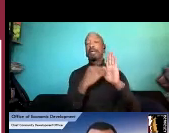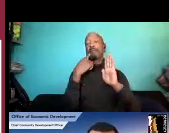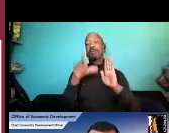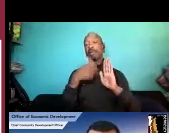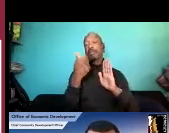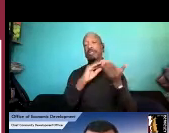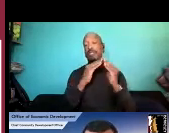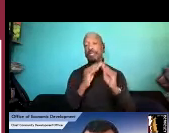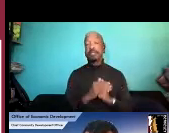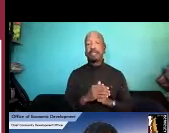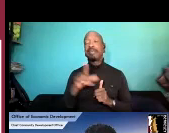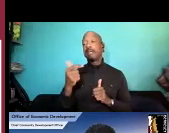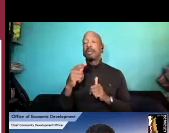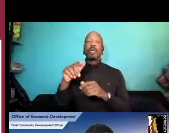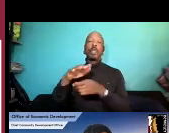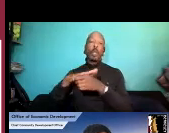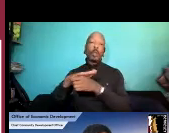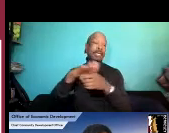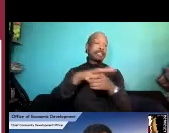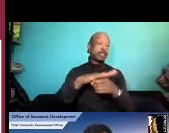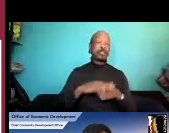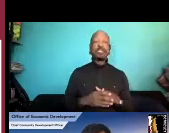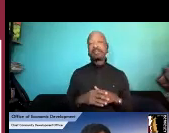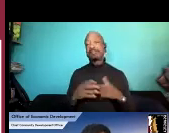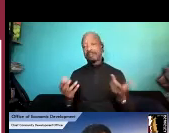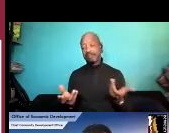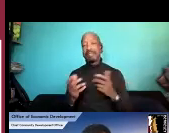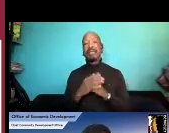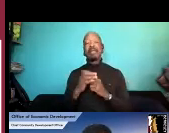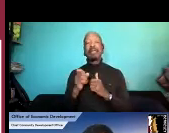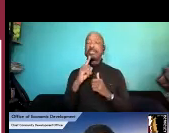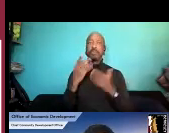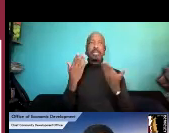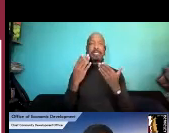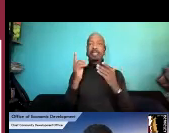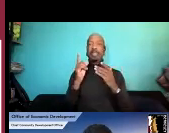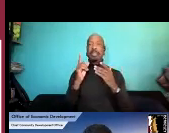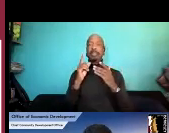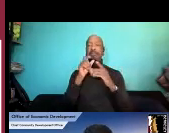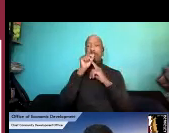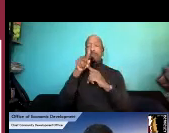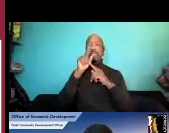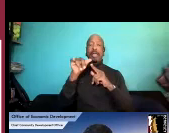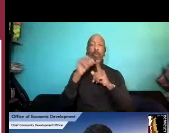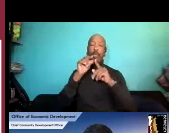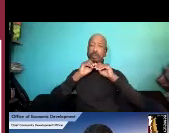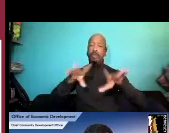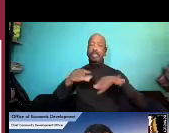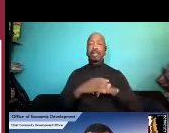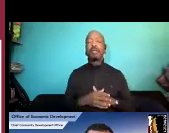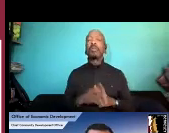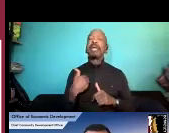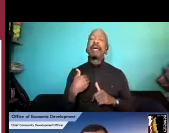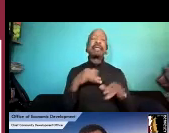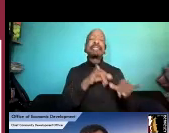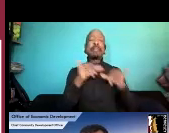other locations and jurisdictions, and just to spread the word. And, we had a similar event like this, a similar webinar